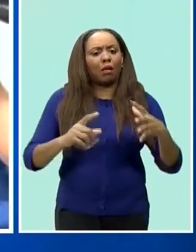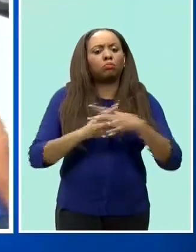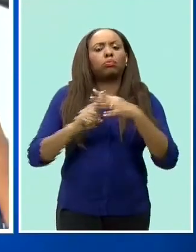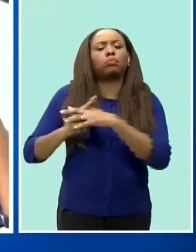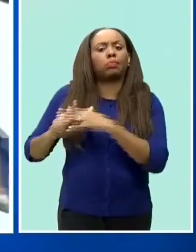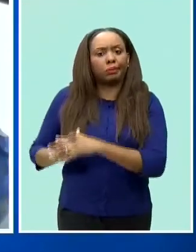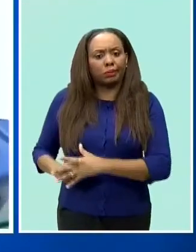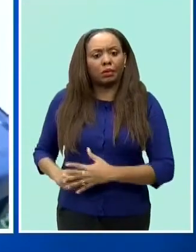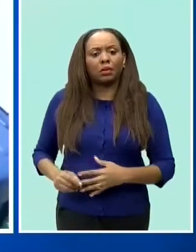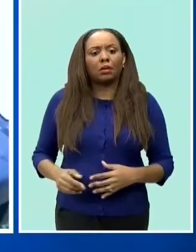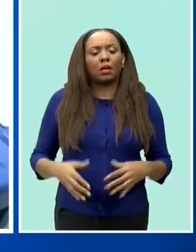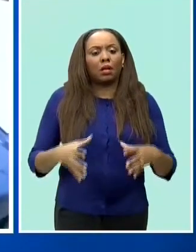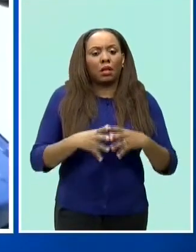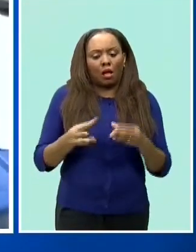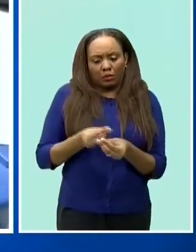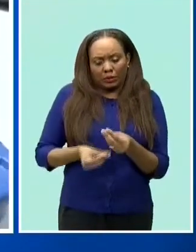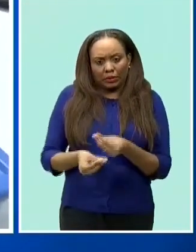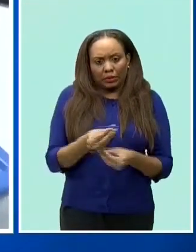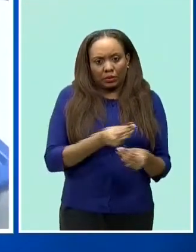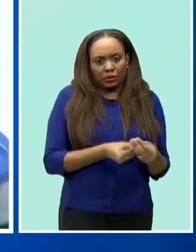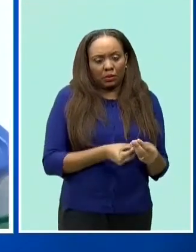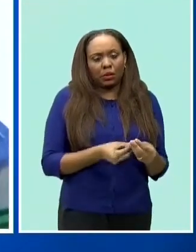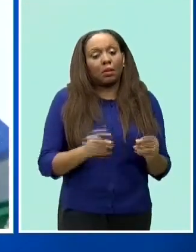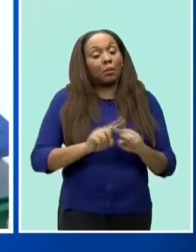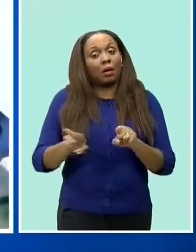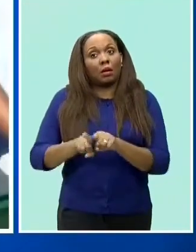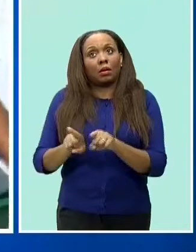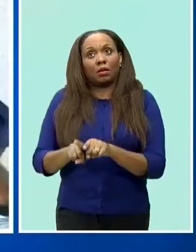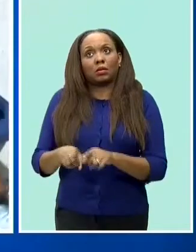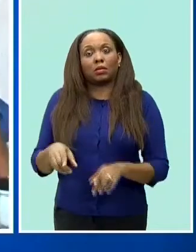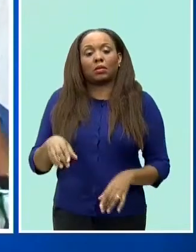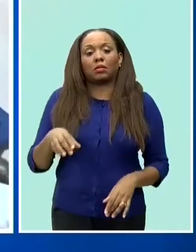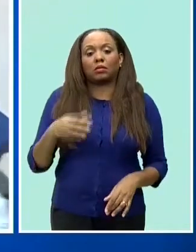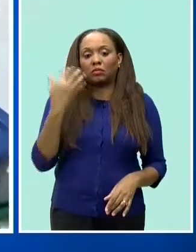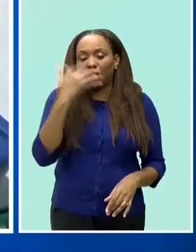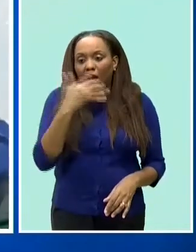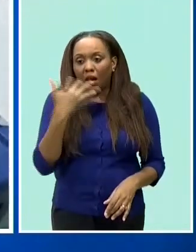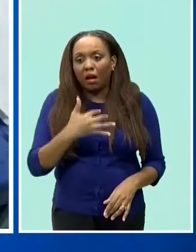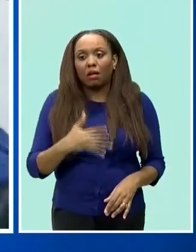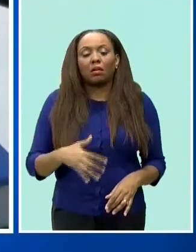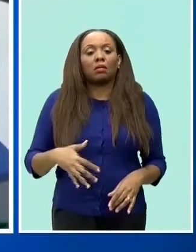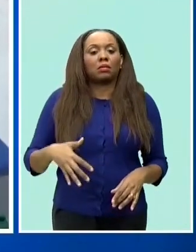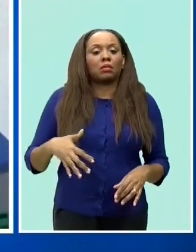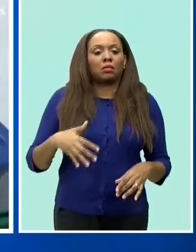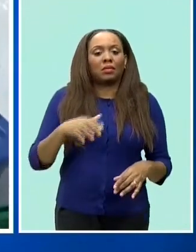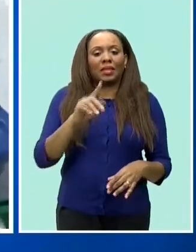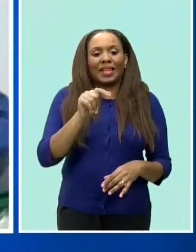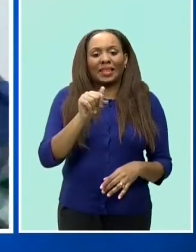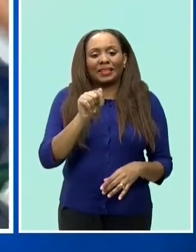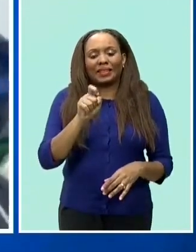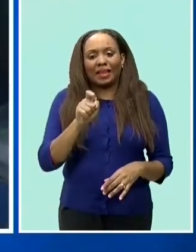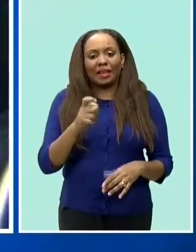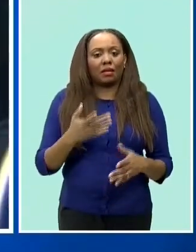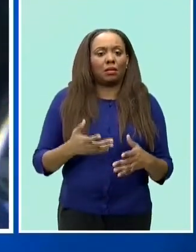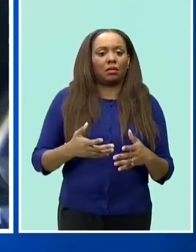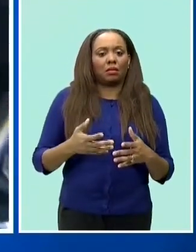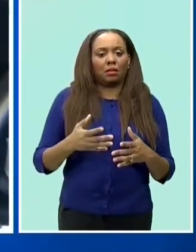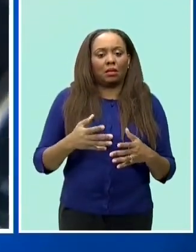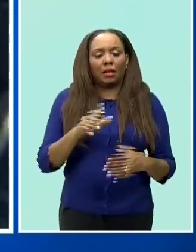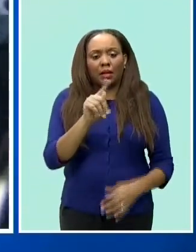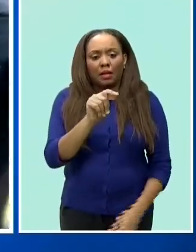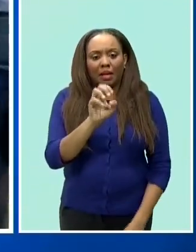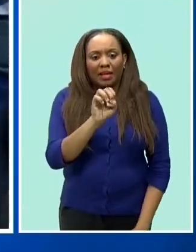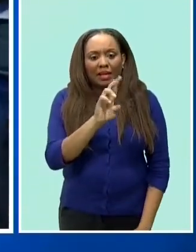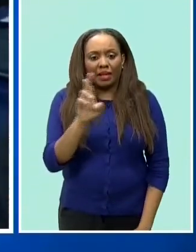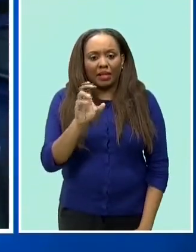been suspicious transactions relating to drug trafficking, tax evasion, corruption in public office, terrorist financing, and